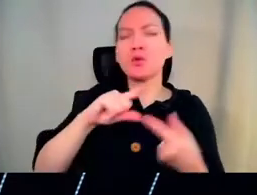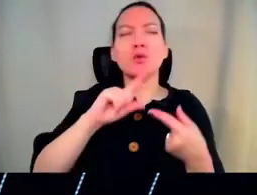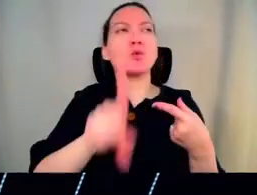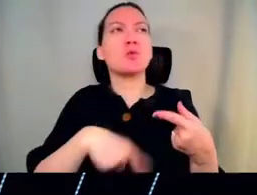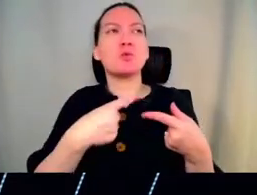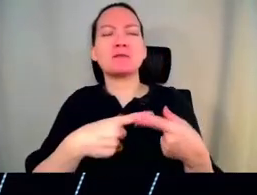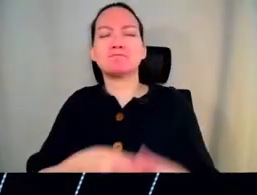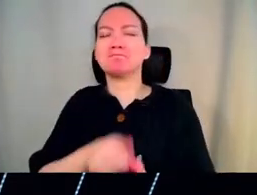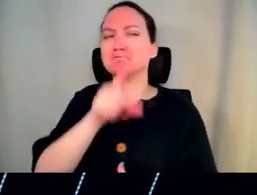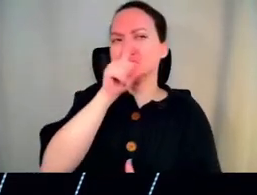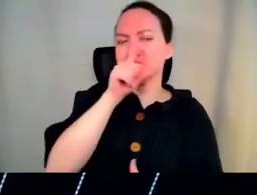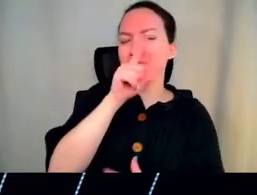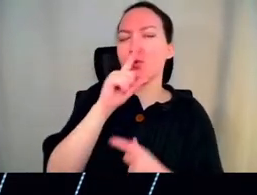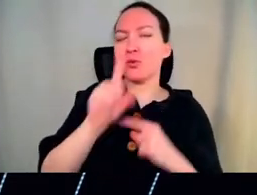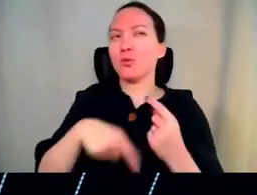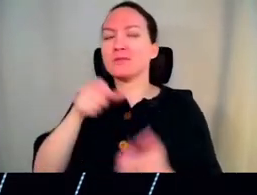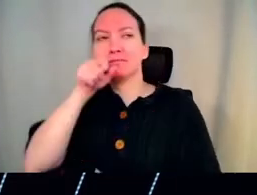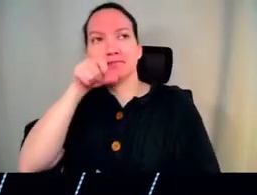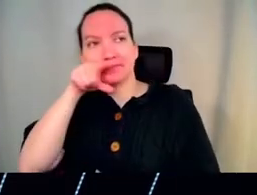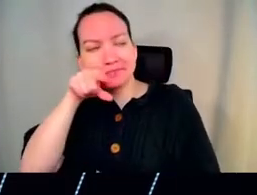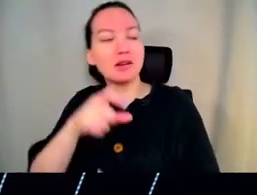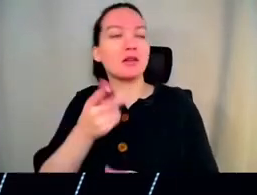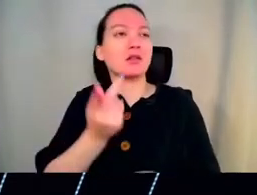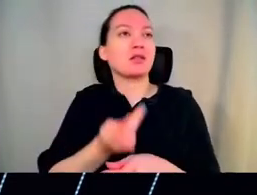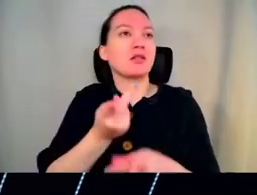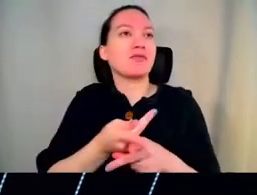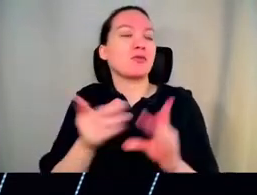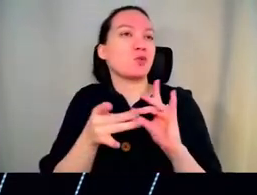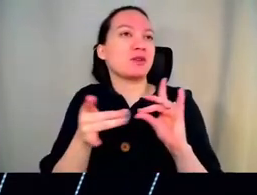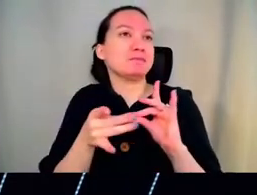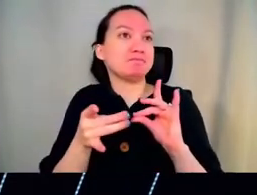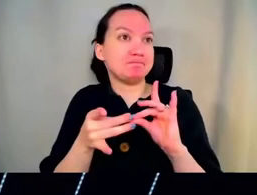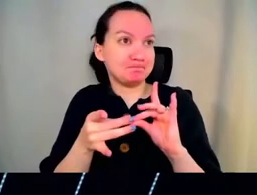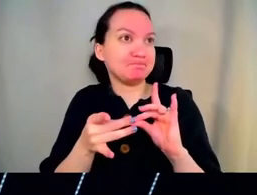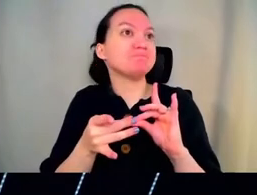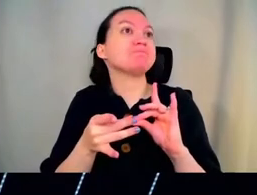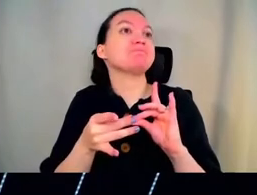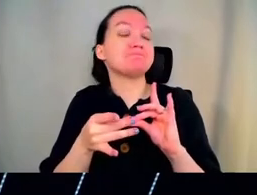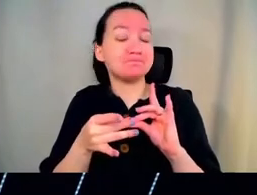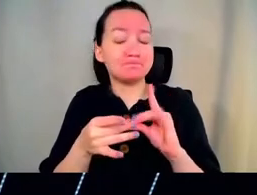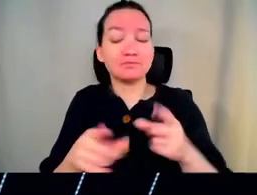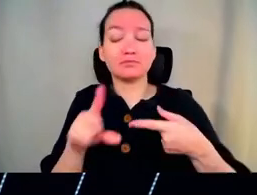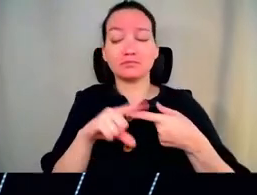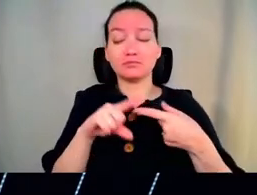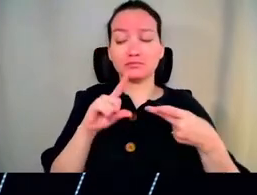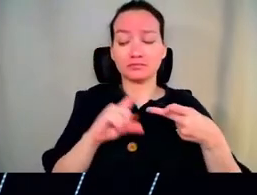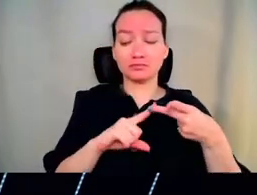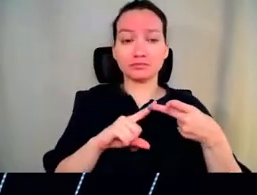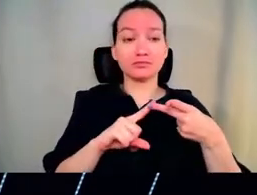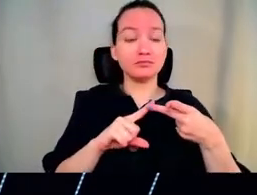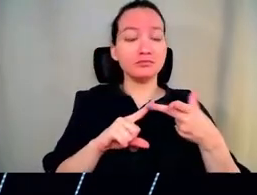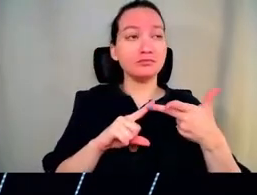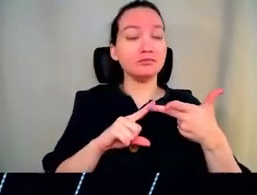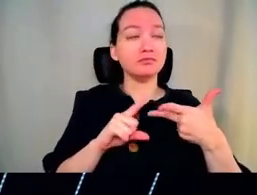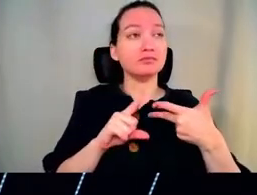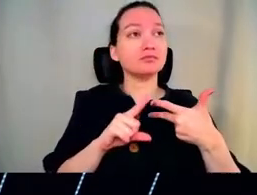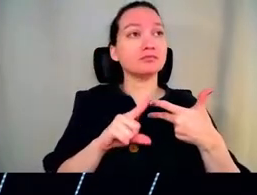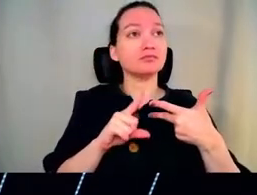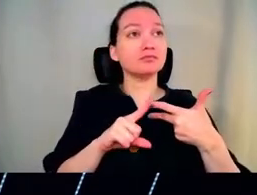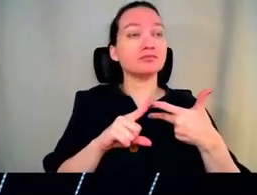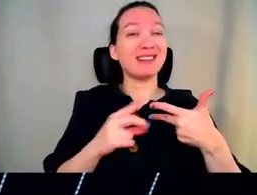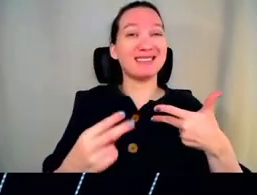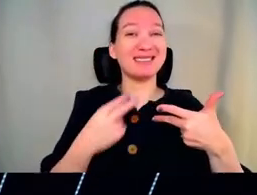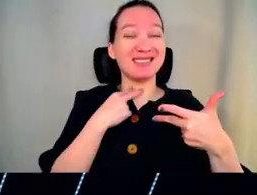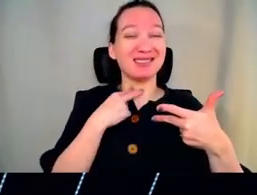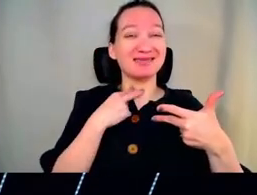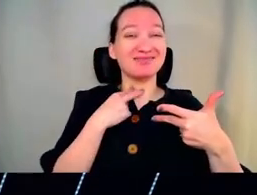something, when should I not say something? Be careful about the words that we use. That's number one. Number two, an indicator of foolishness is being stuck